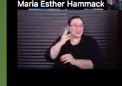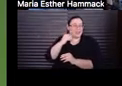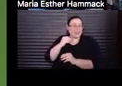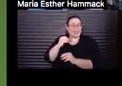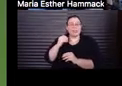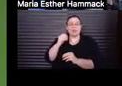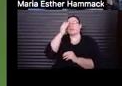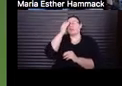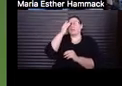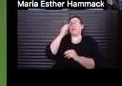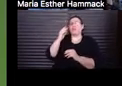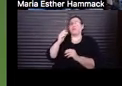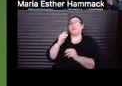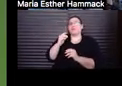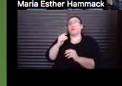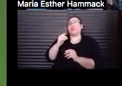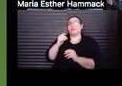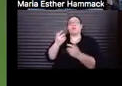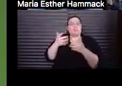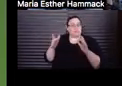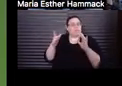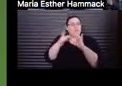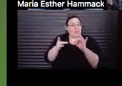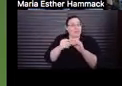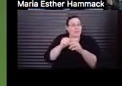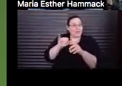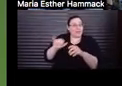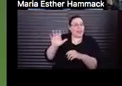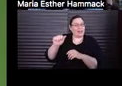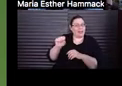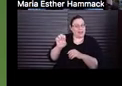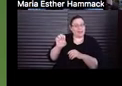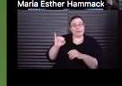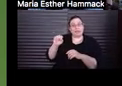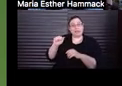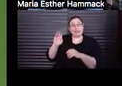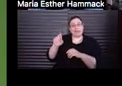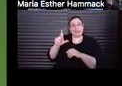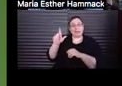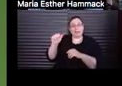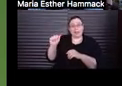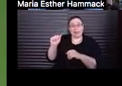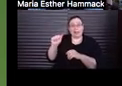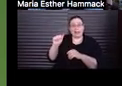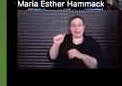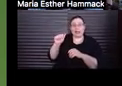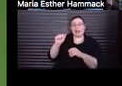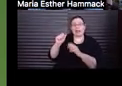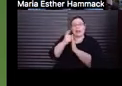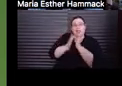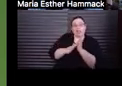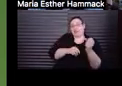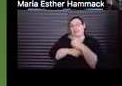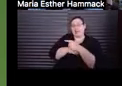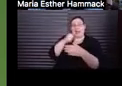know, there is a mention in the case that Isabella sent letters to Mexico, or Isabella's attorney sent letters to